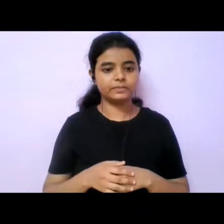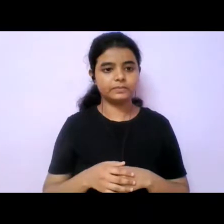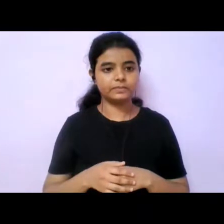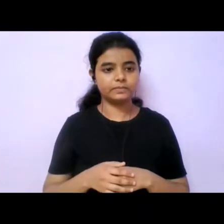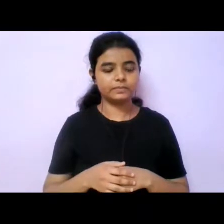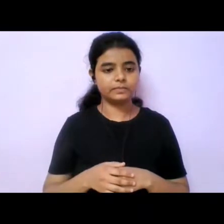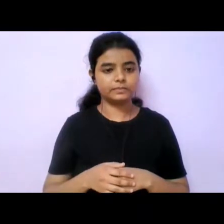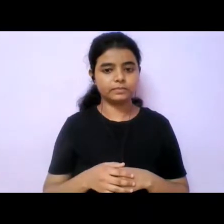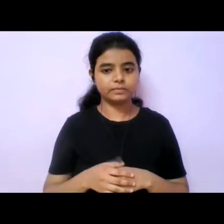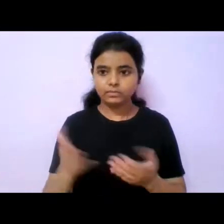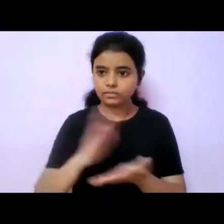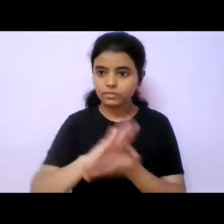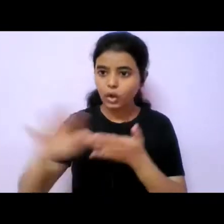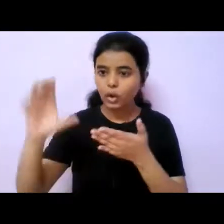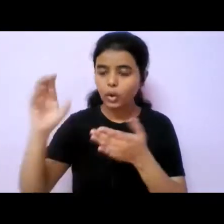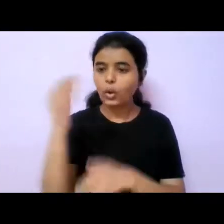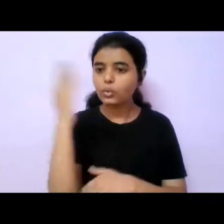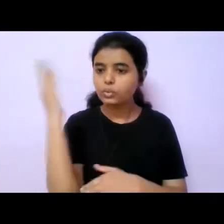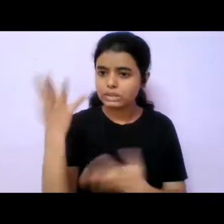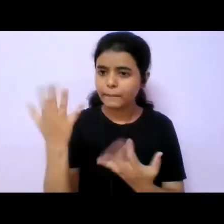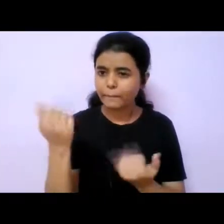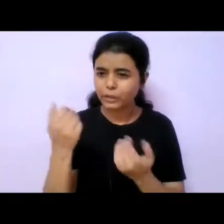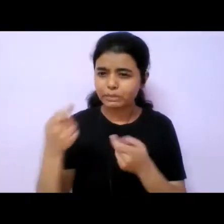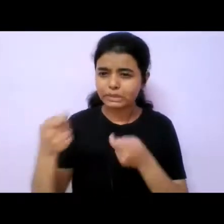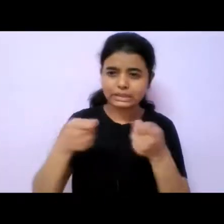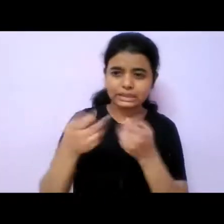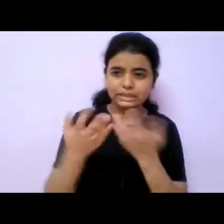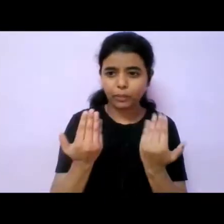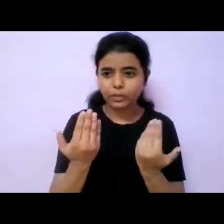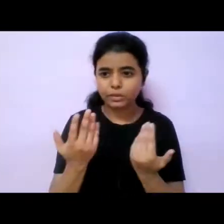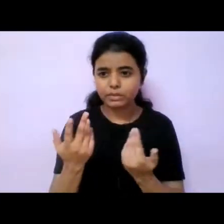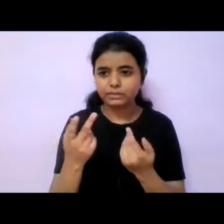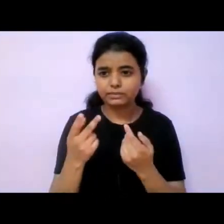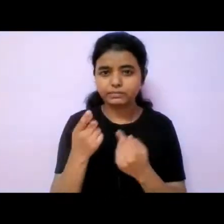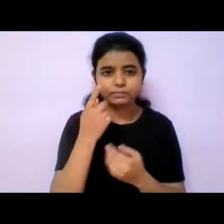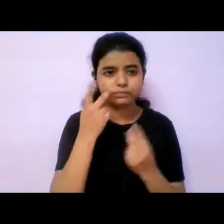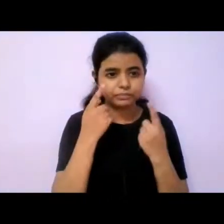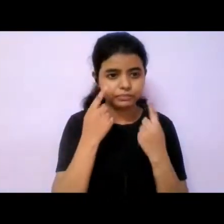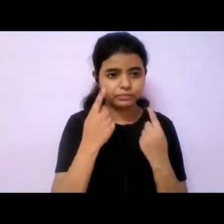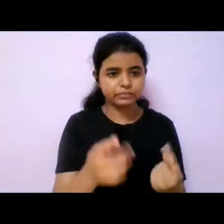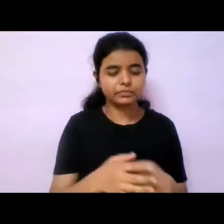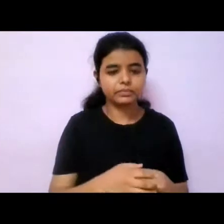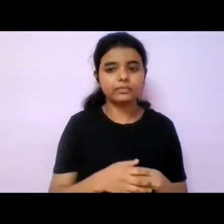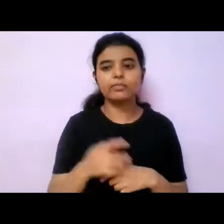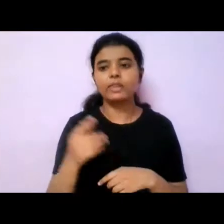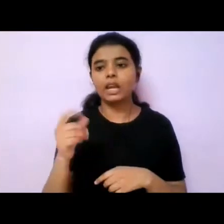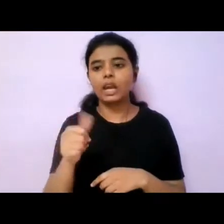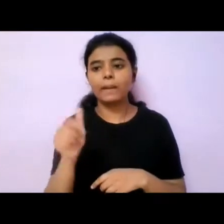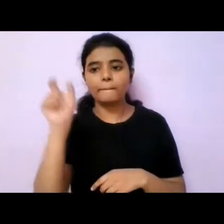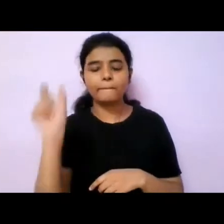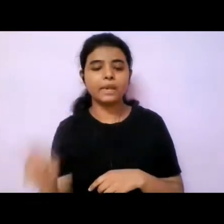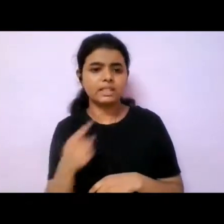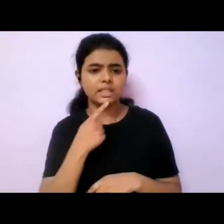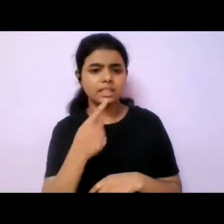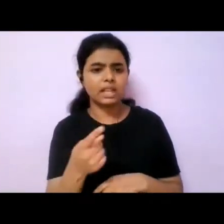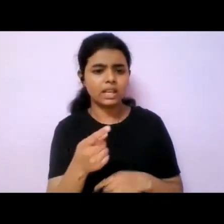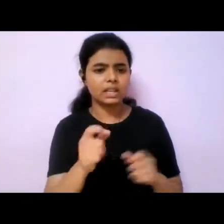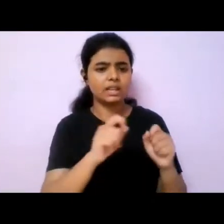Can the host just check out if there is anything? Ma'am, are you using other device for screen